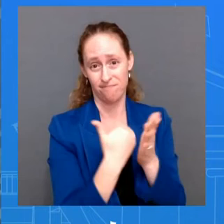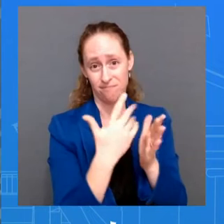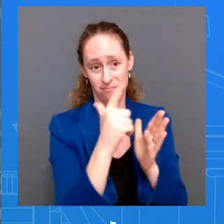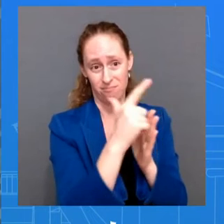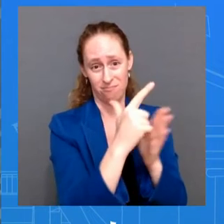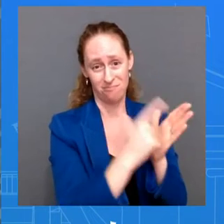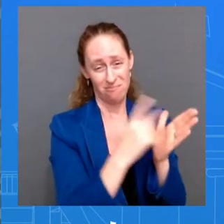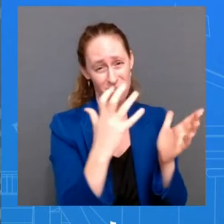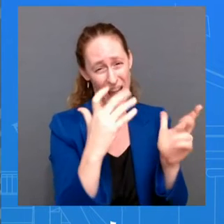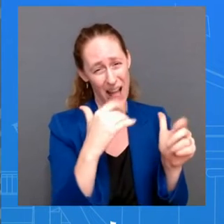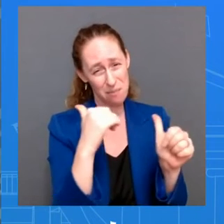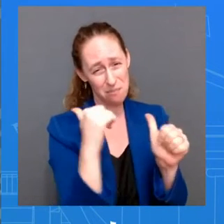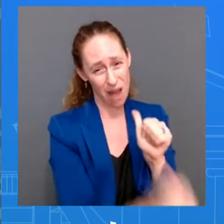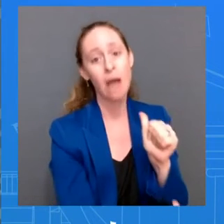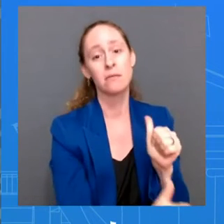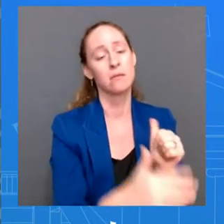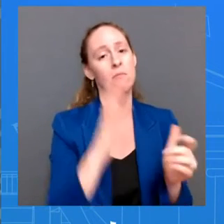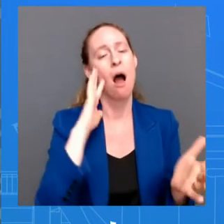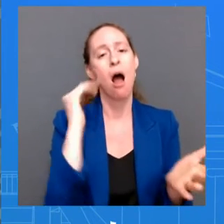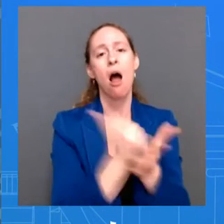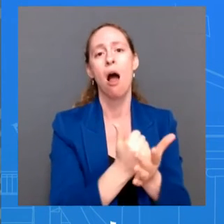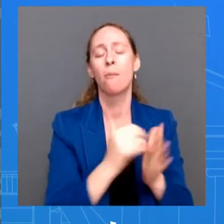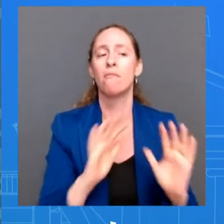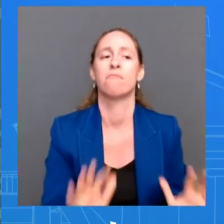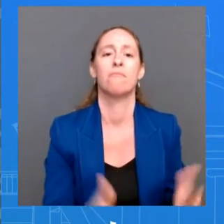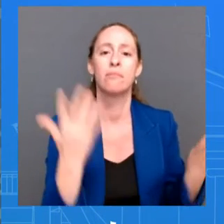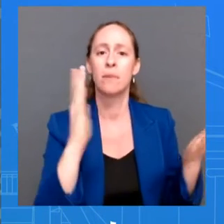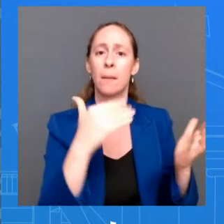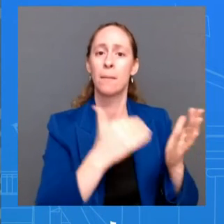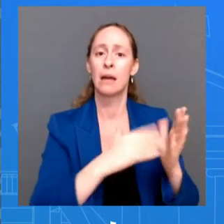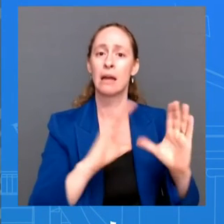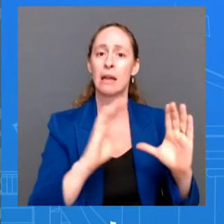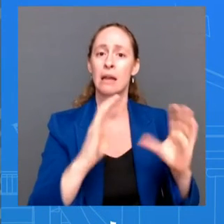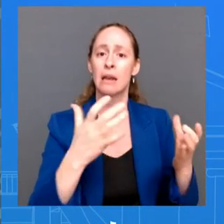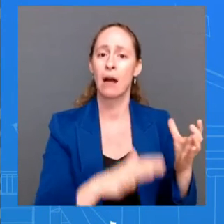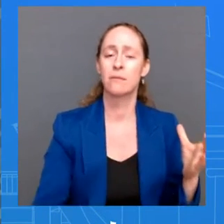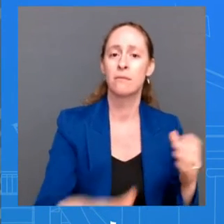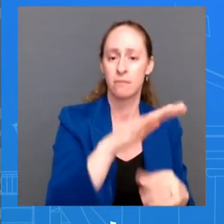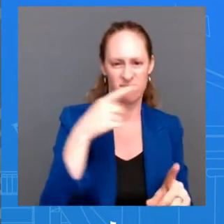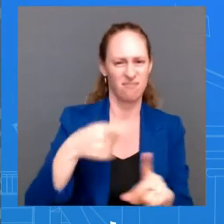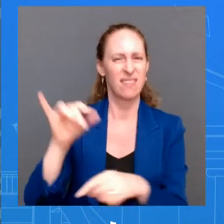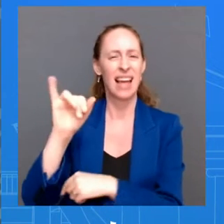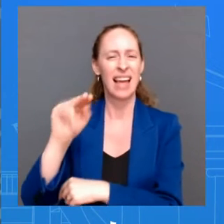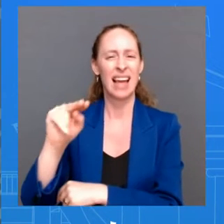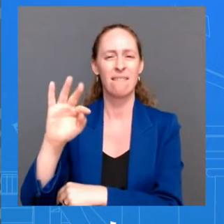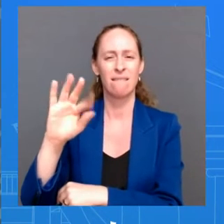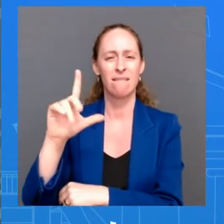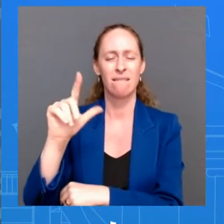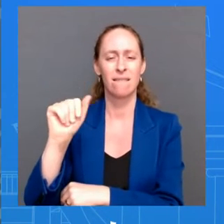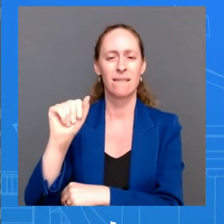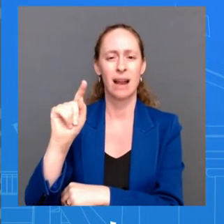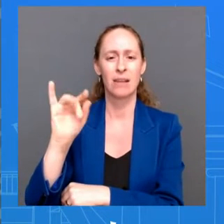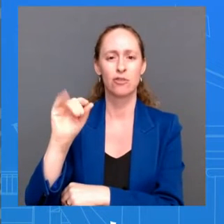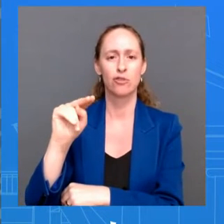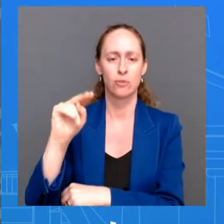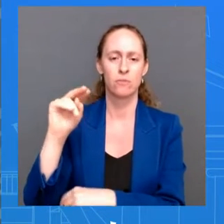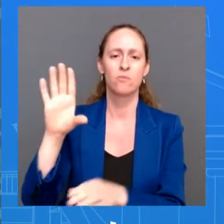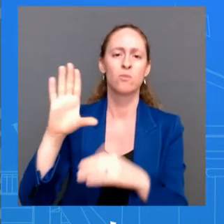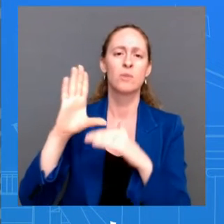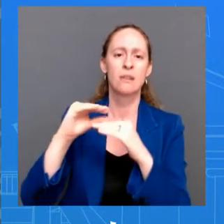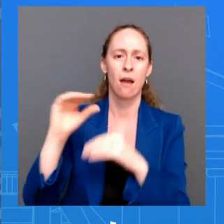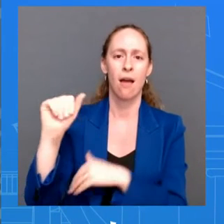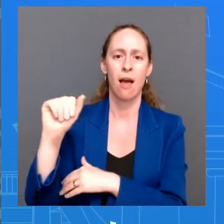and that is the Inflation Reduction Act. And so that is critical, that is important, and that will